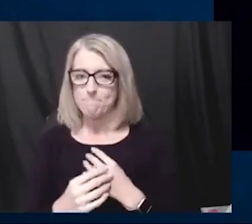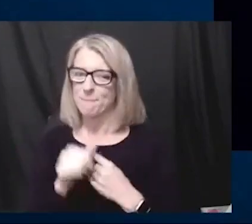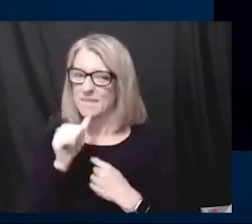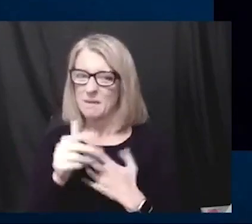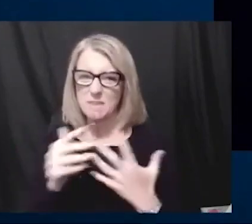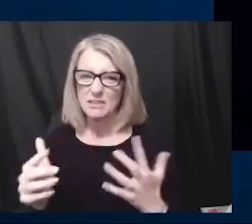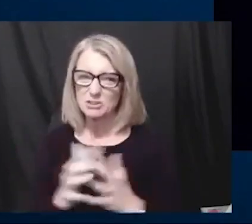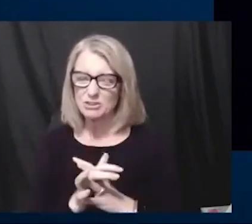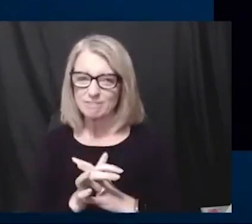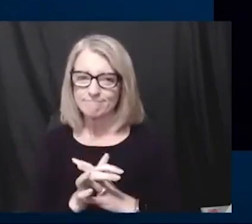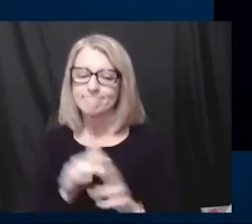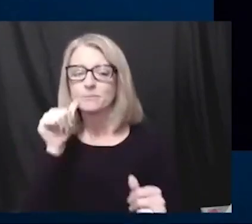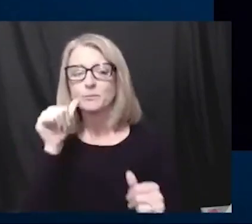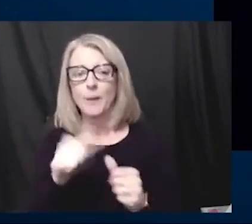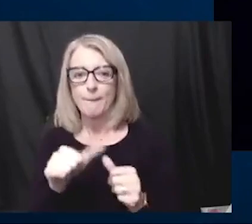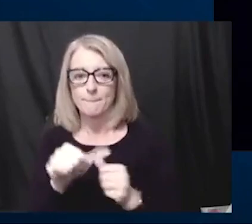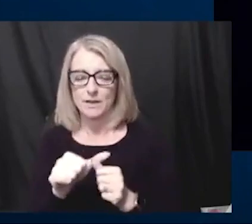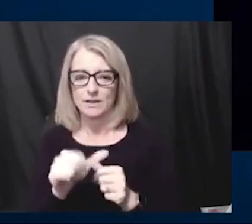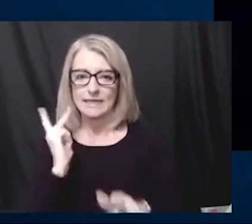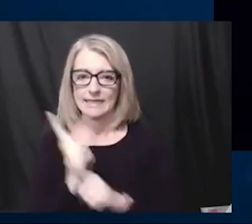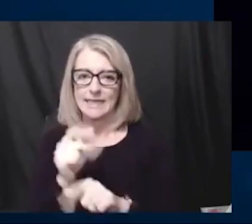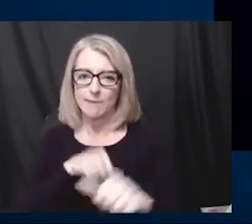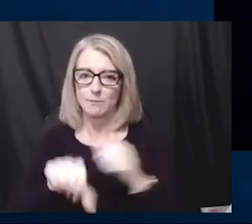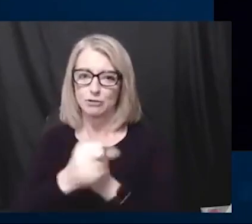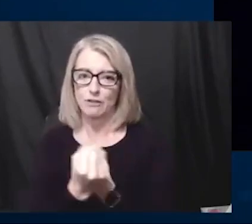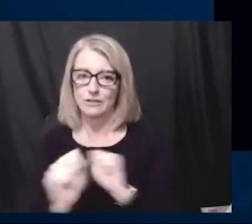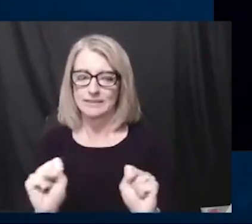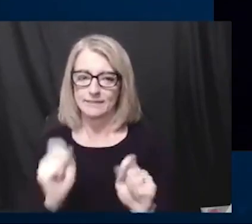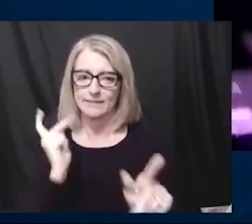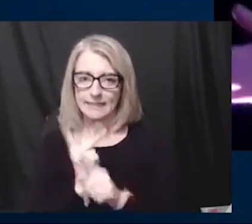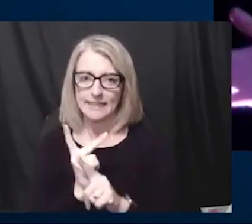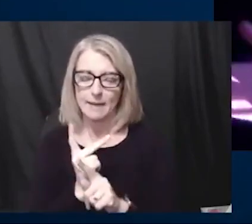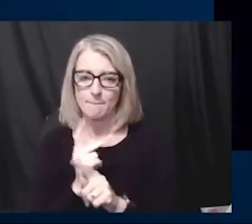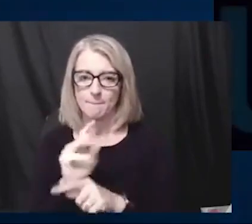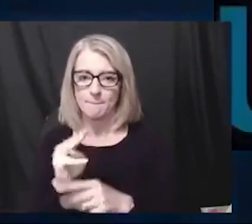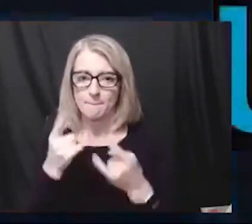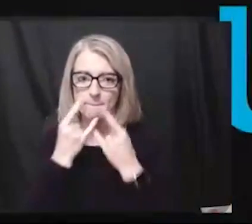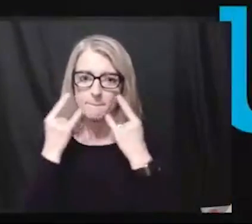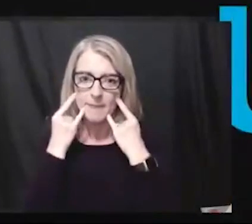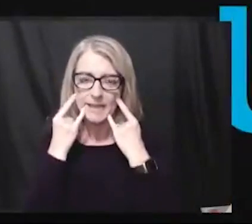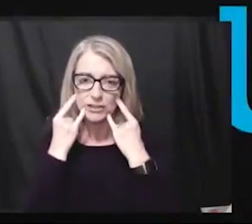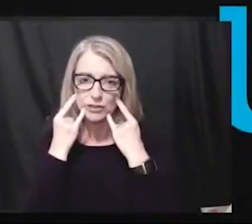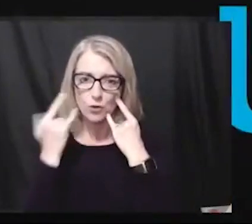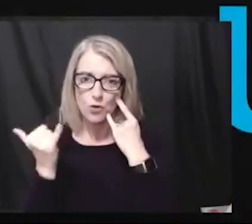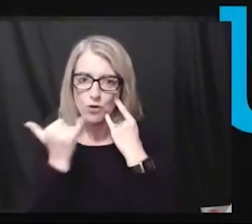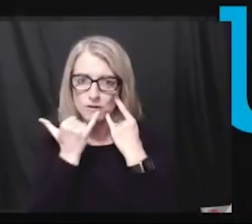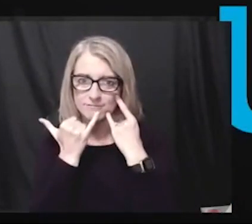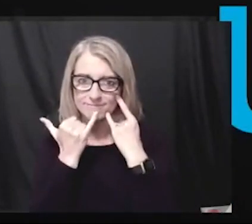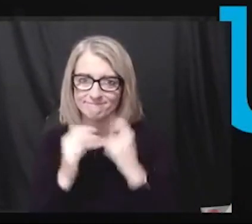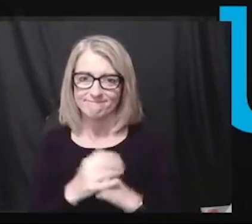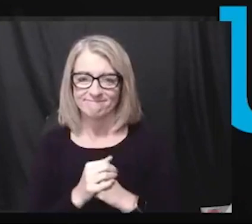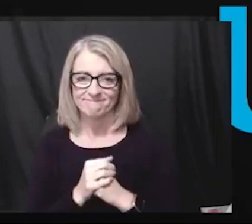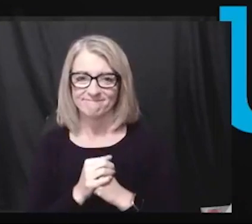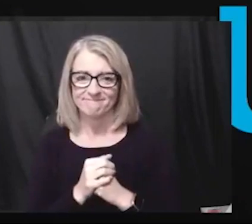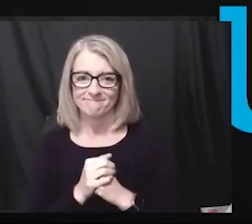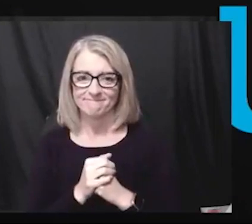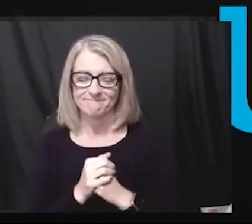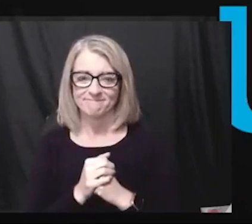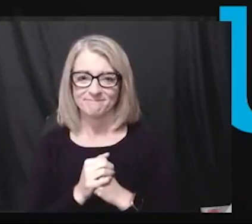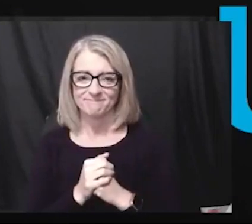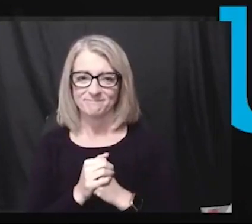political advisor from Iowa led this rally. It was a small rally, but it was live streamed. The speaker encouraged children at school